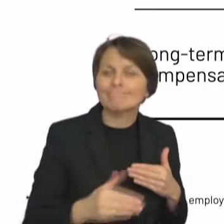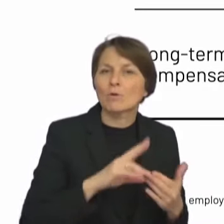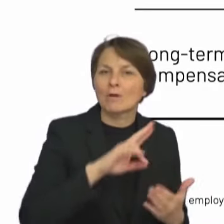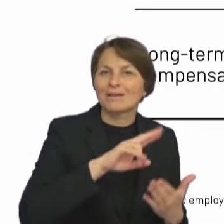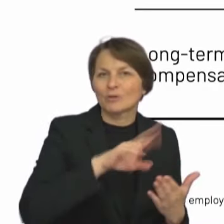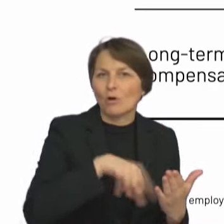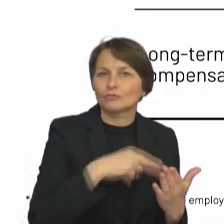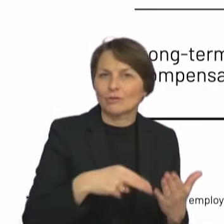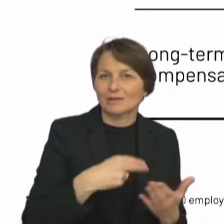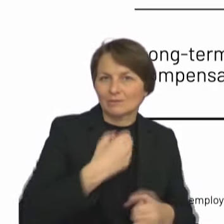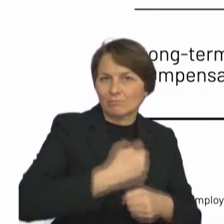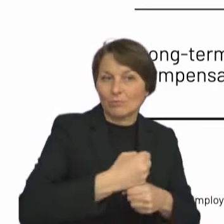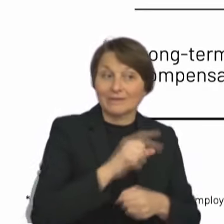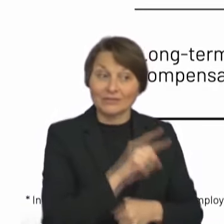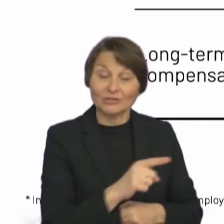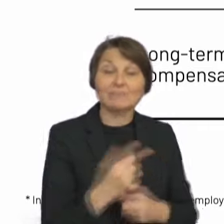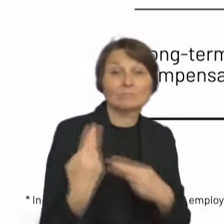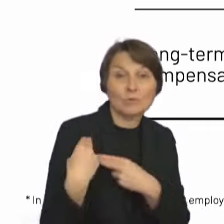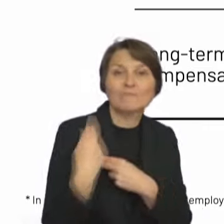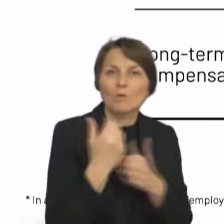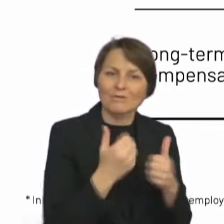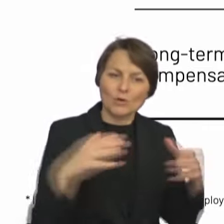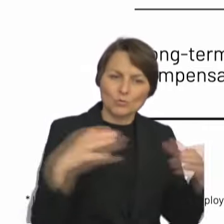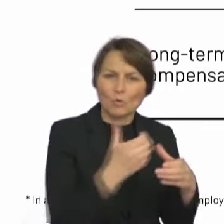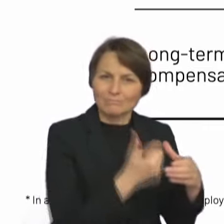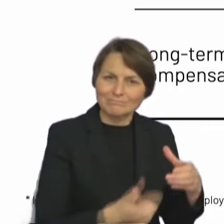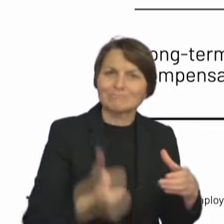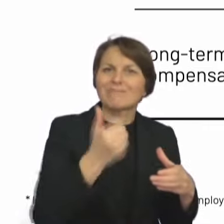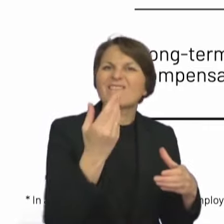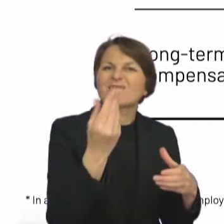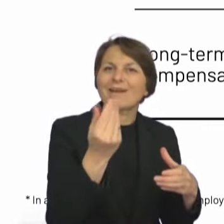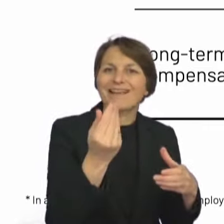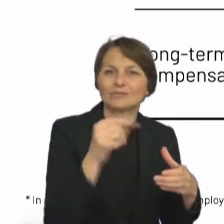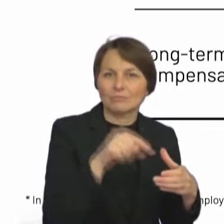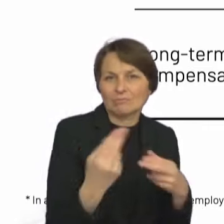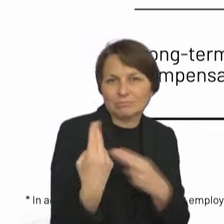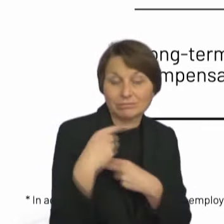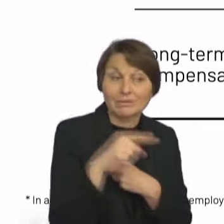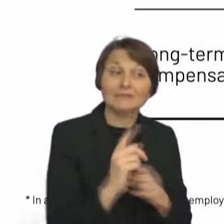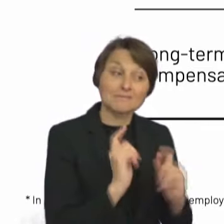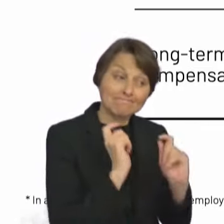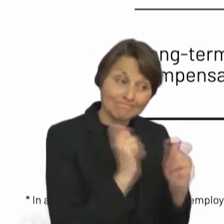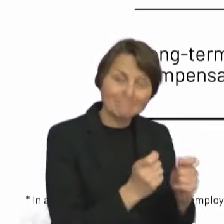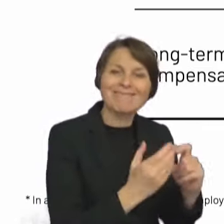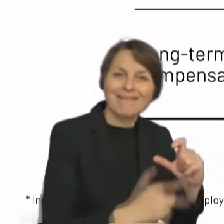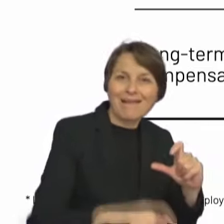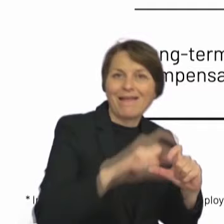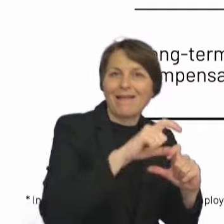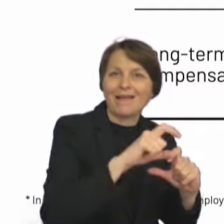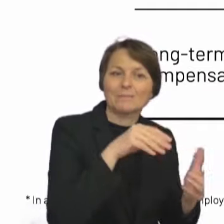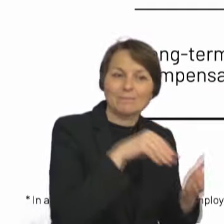as Group Chief Financial Officer, and to grant her additional compensation for her